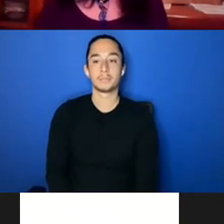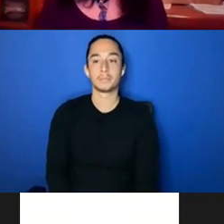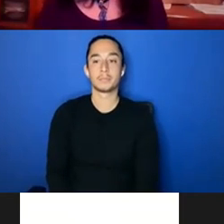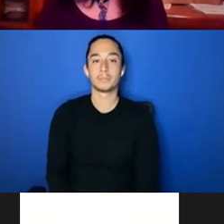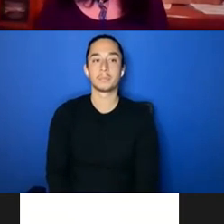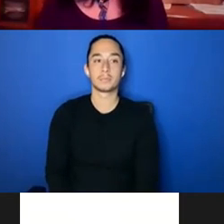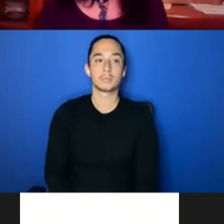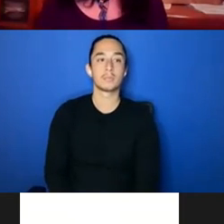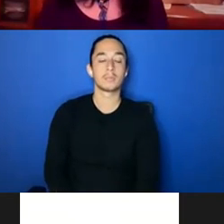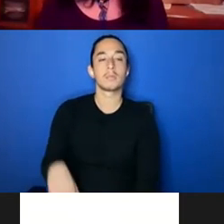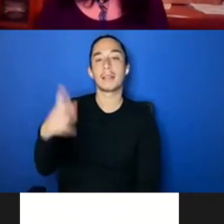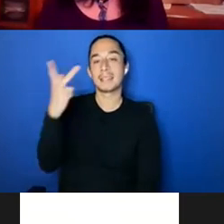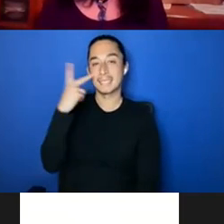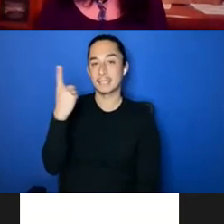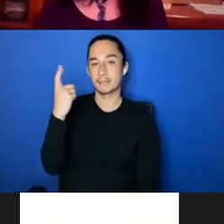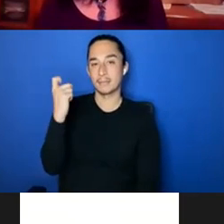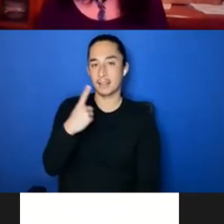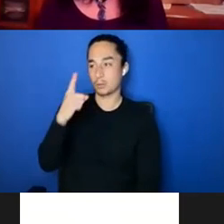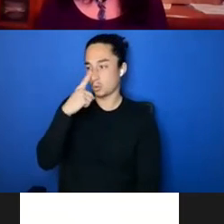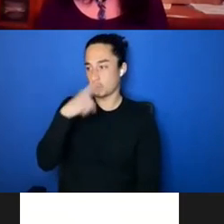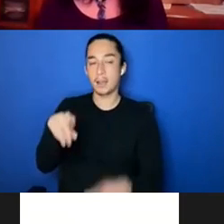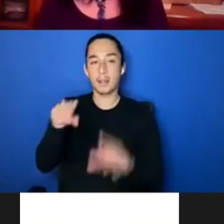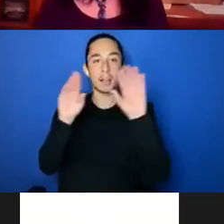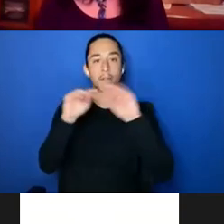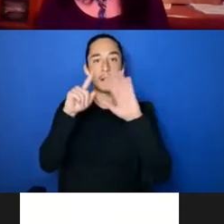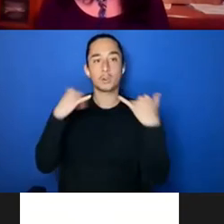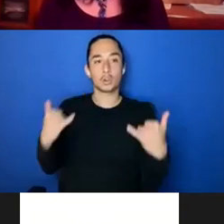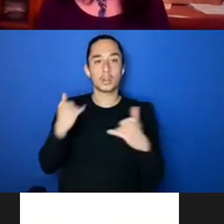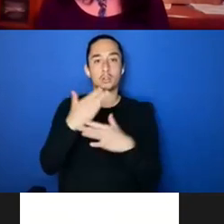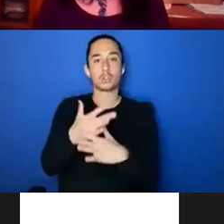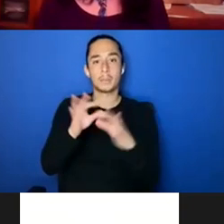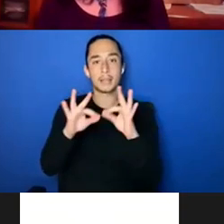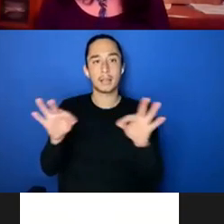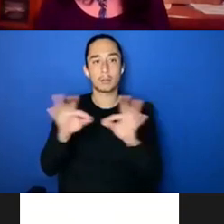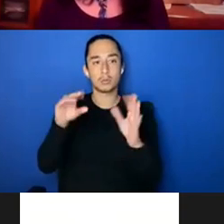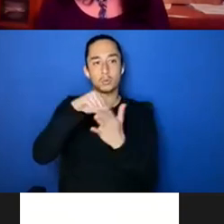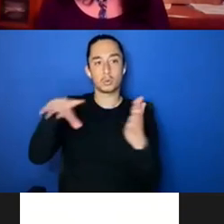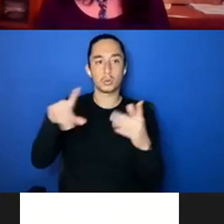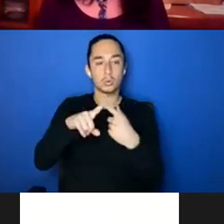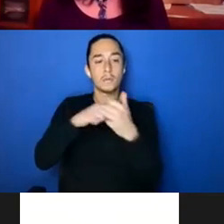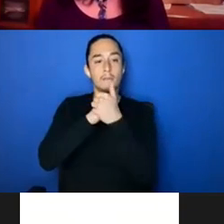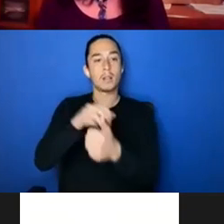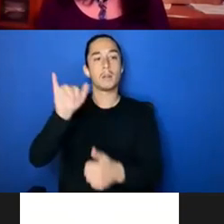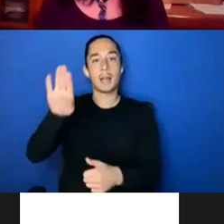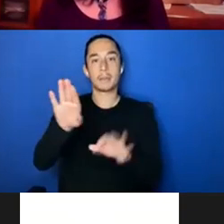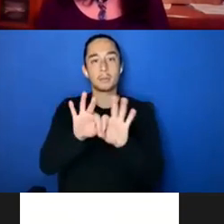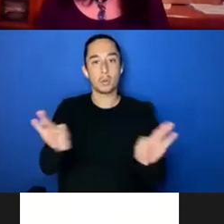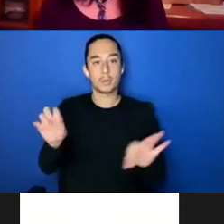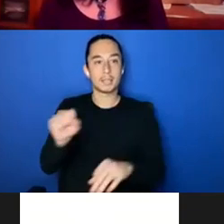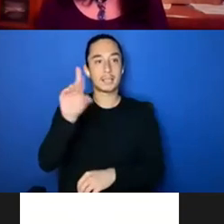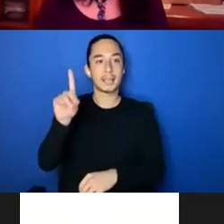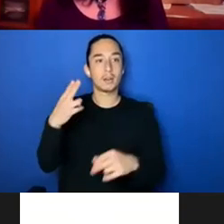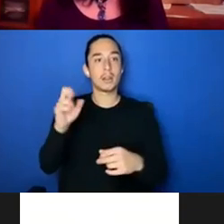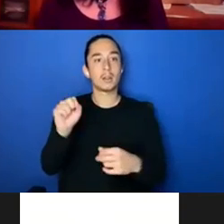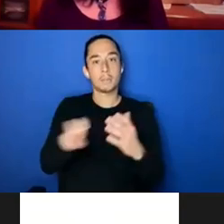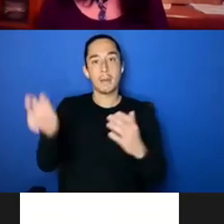So I see it's asking, can you clarify for a current German language student to follow the IB diploma at San Diego High School path, they